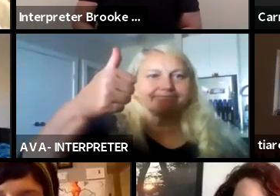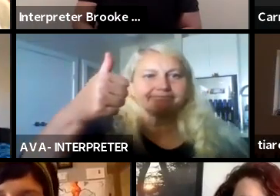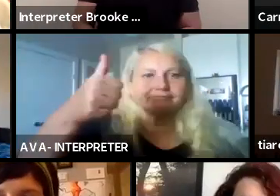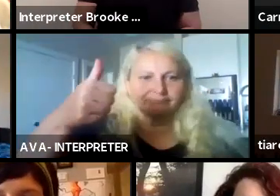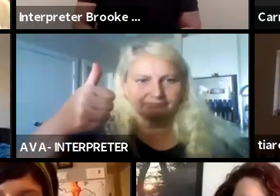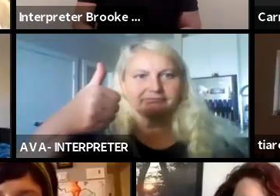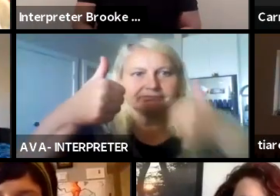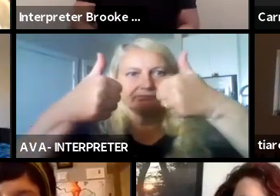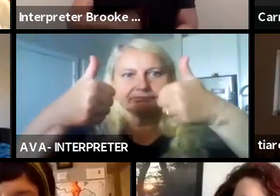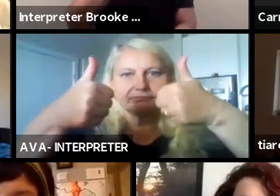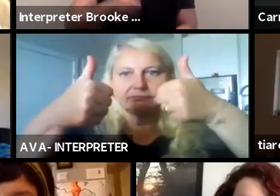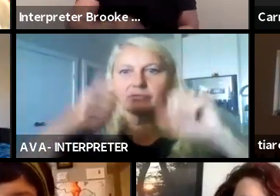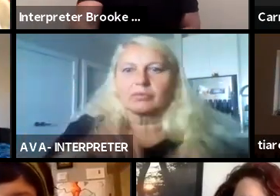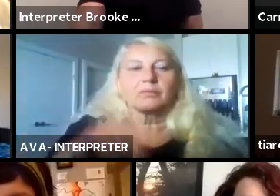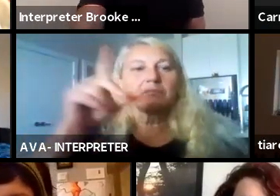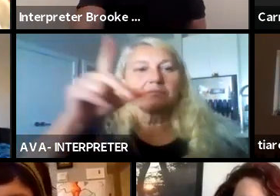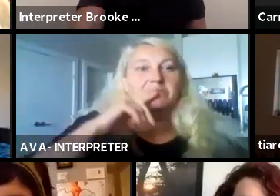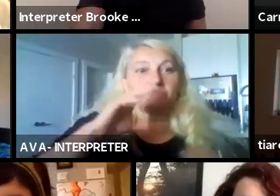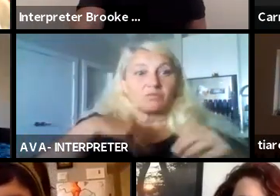We're good? All right.